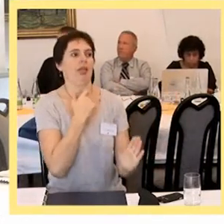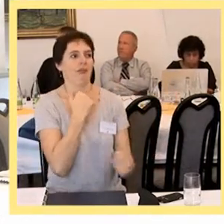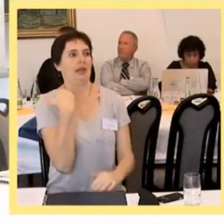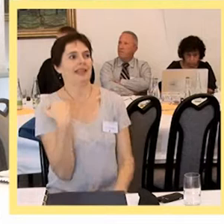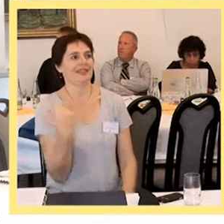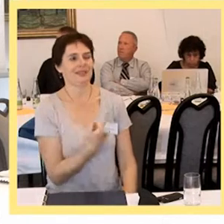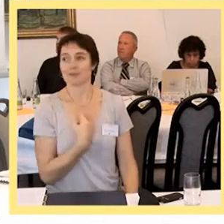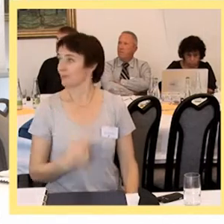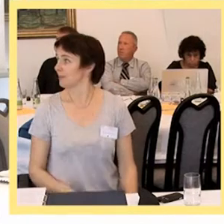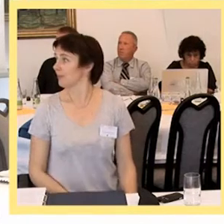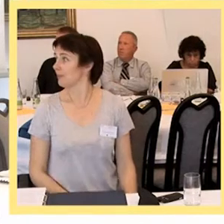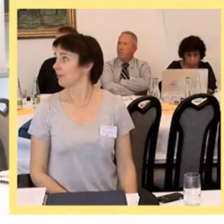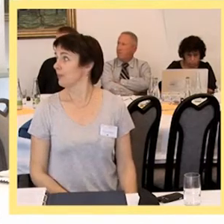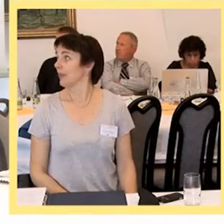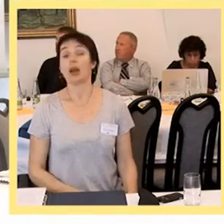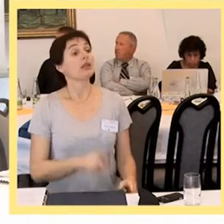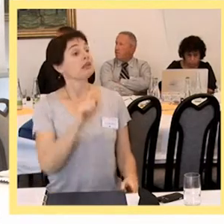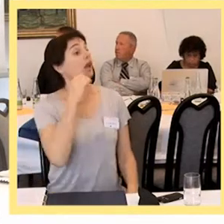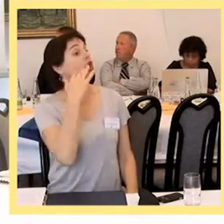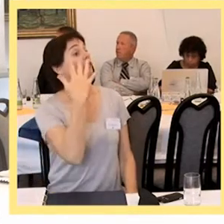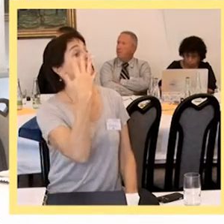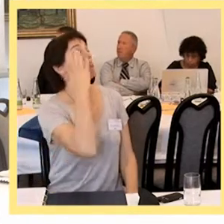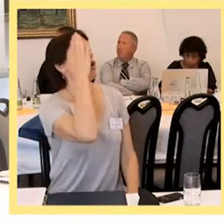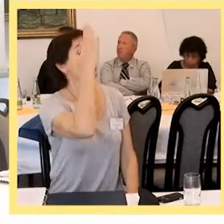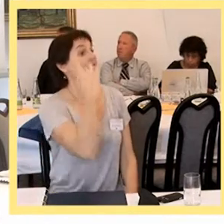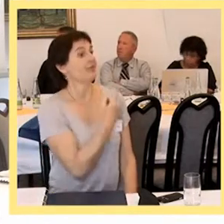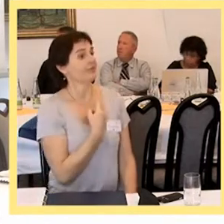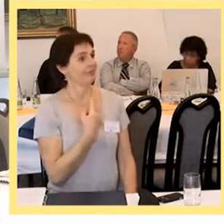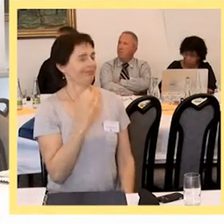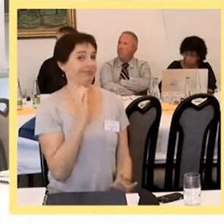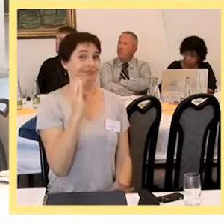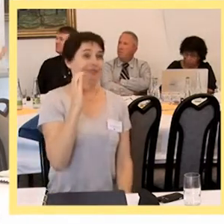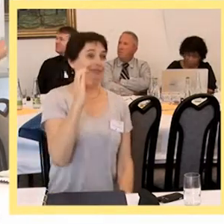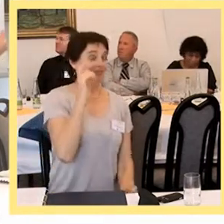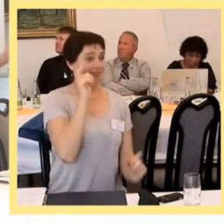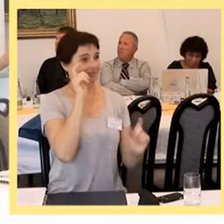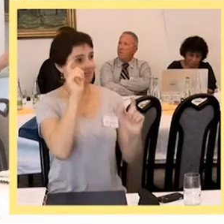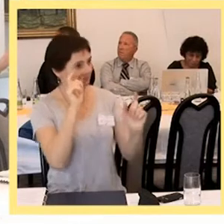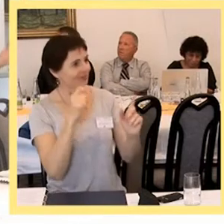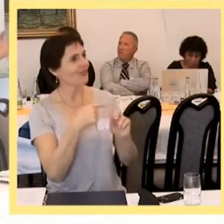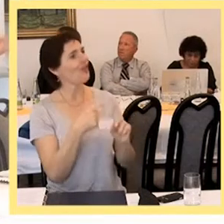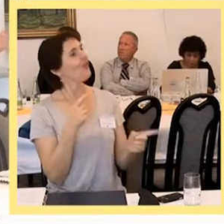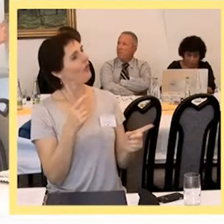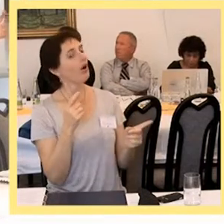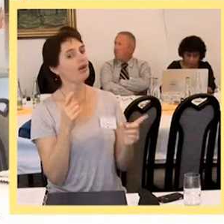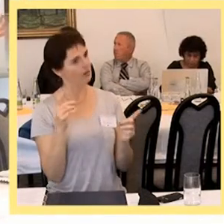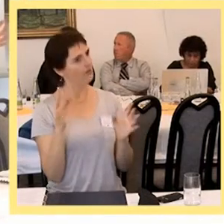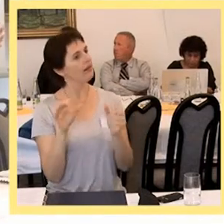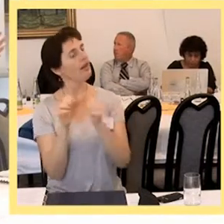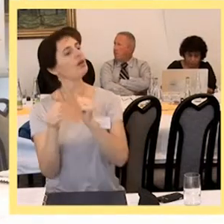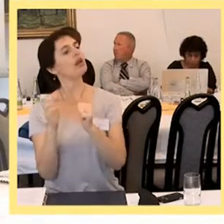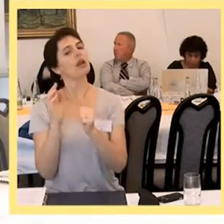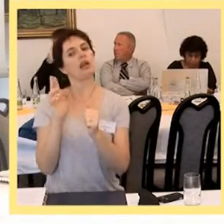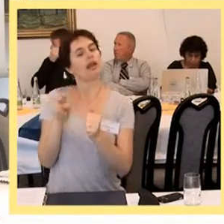the event, we had a 5 o'clock start in the morning, and we had access to the Homerton Hospital in a